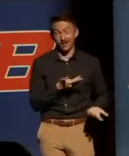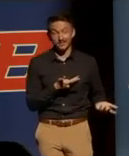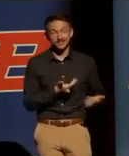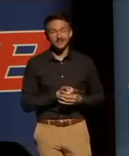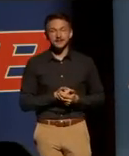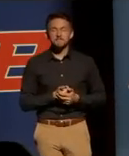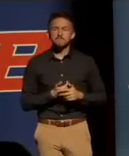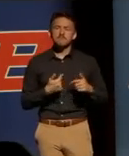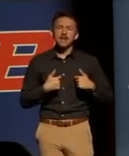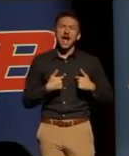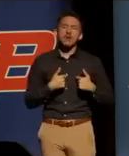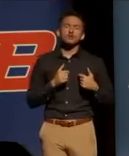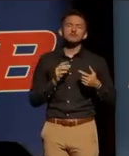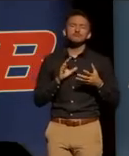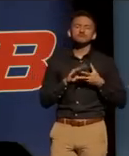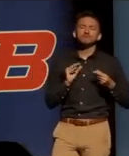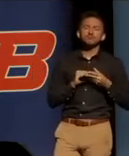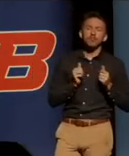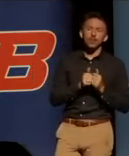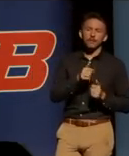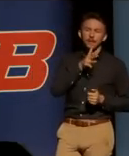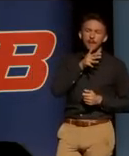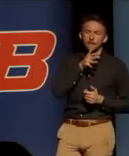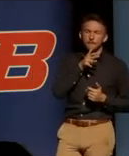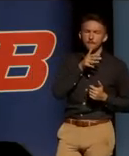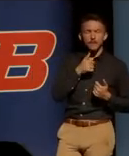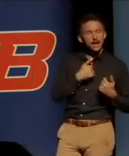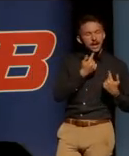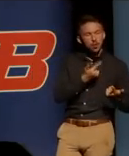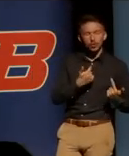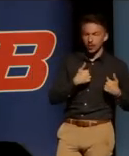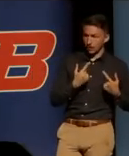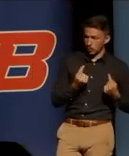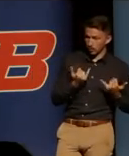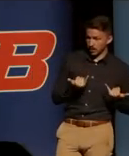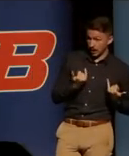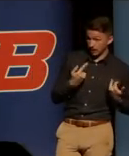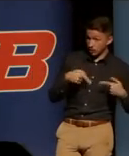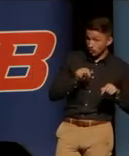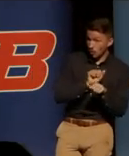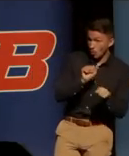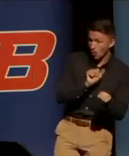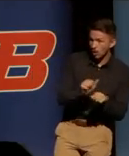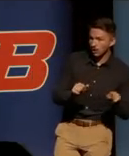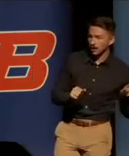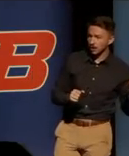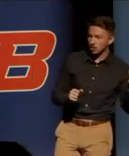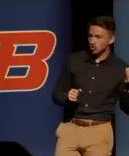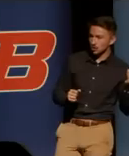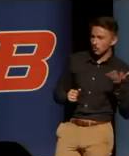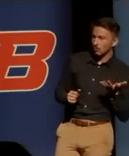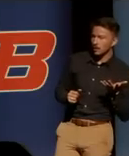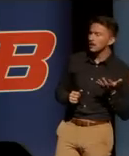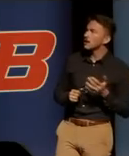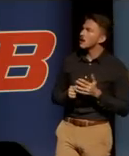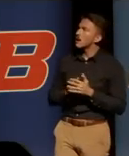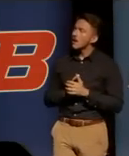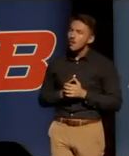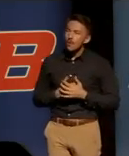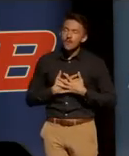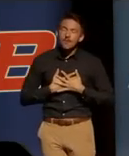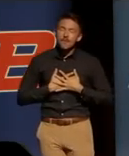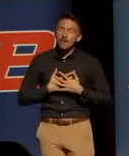And I told my mother what I was coming to do today at work. And she said, "I am